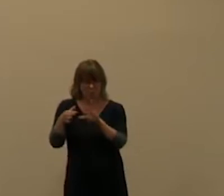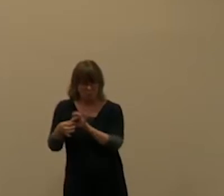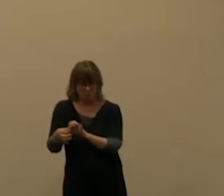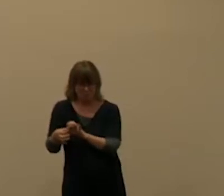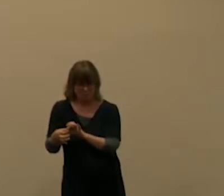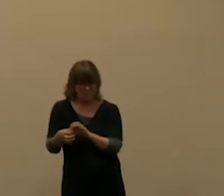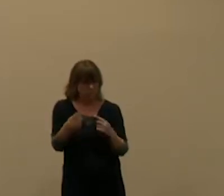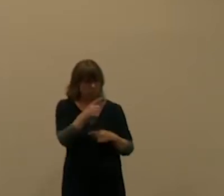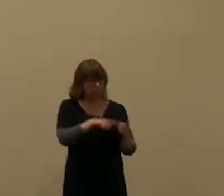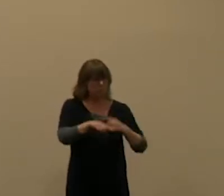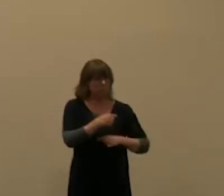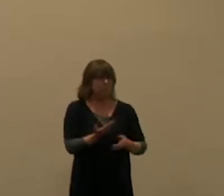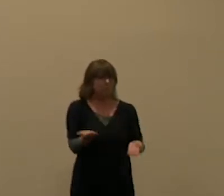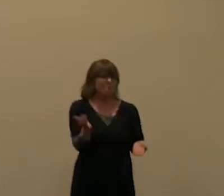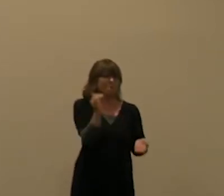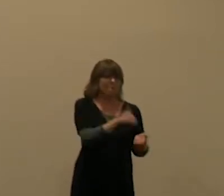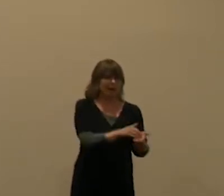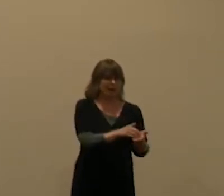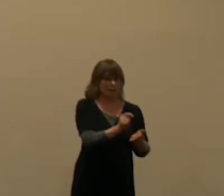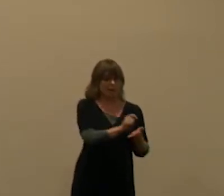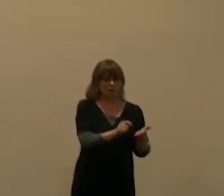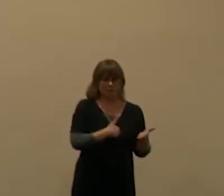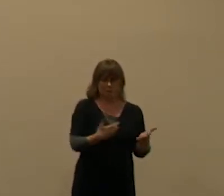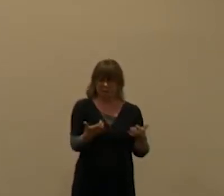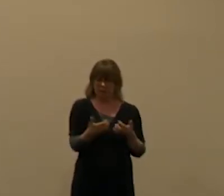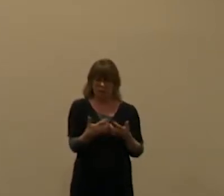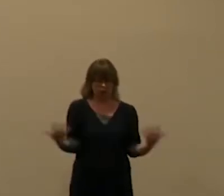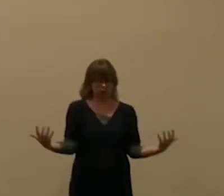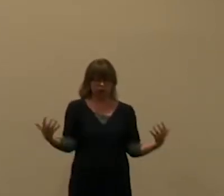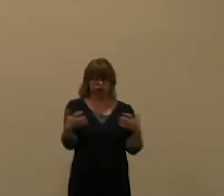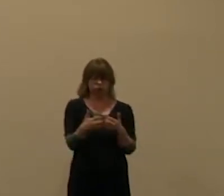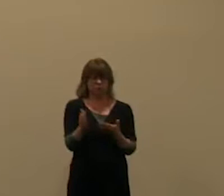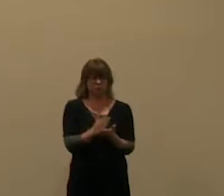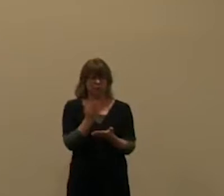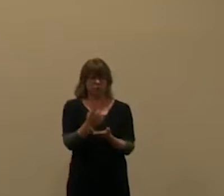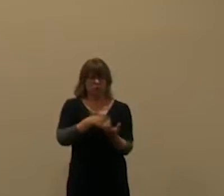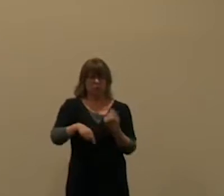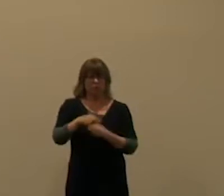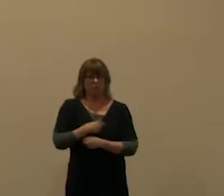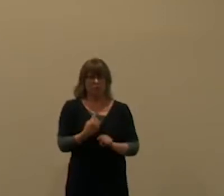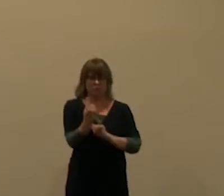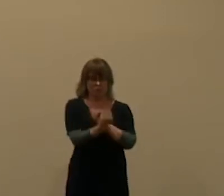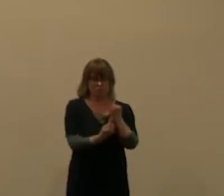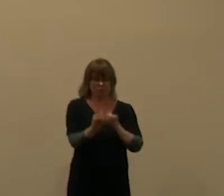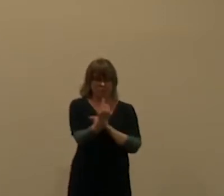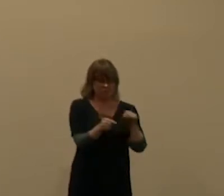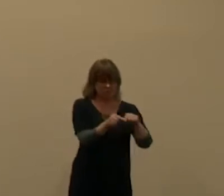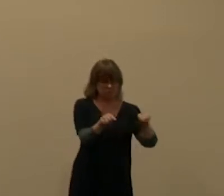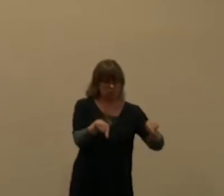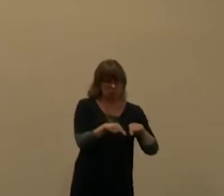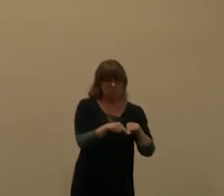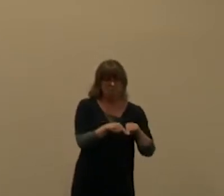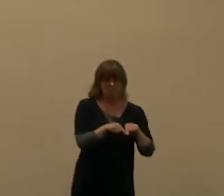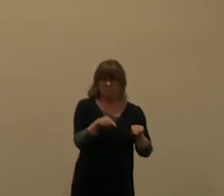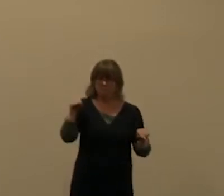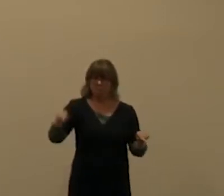home versus people who are working in the office. How can we make sure that if people are sitting in a meeting room and people